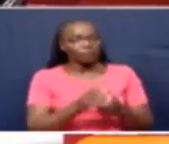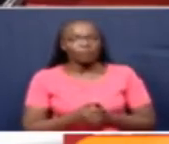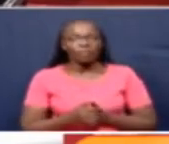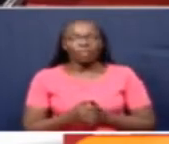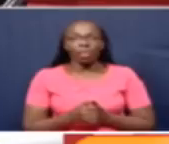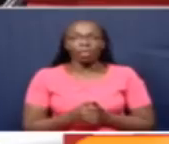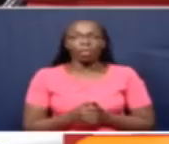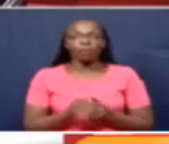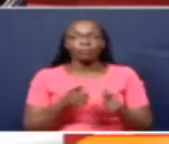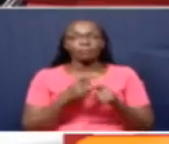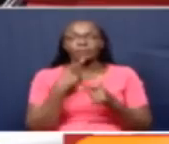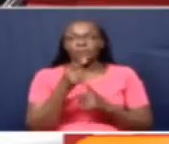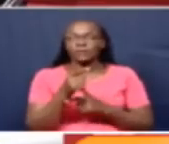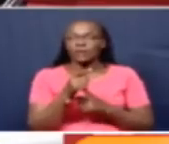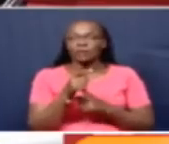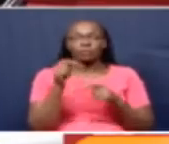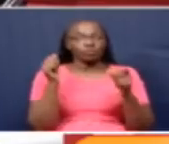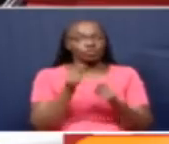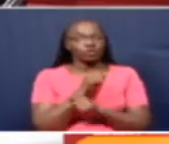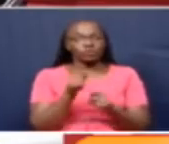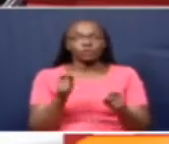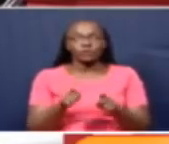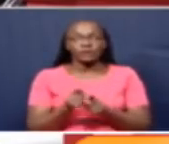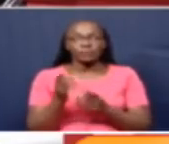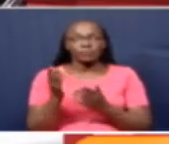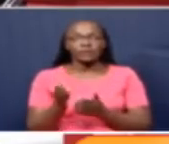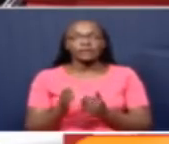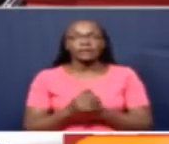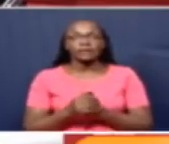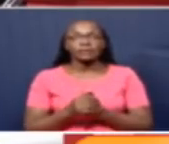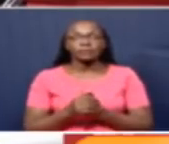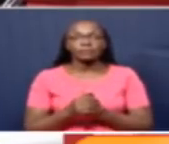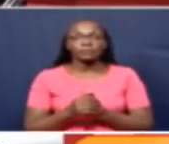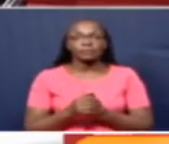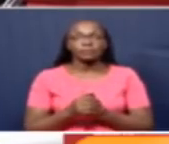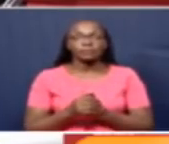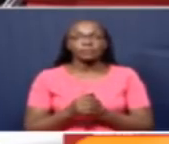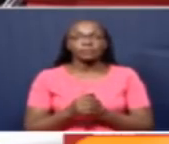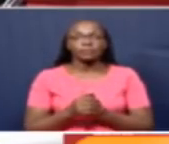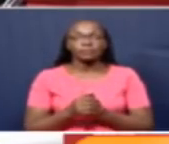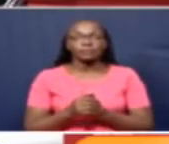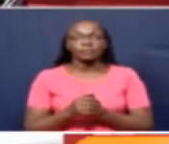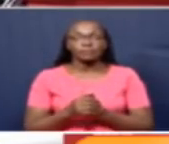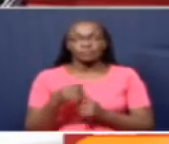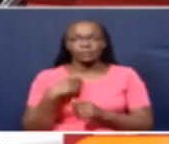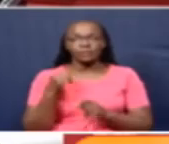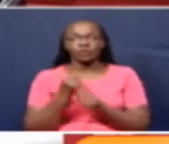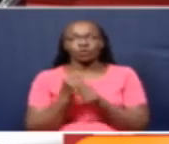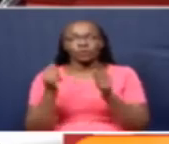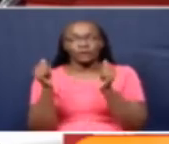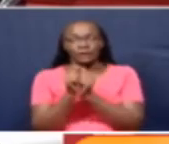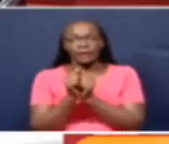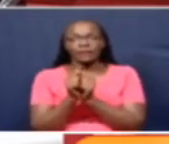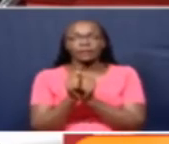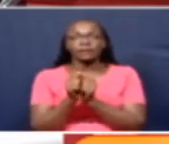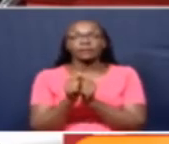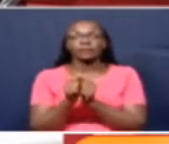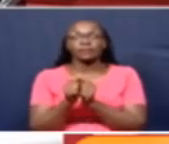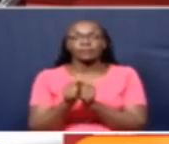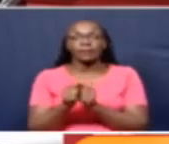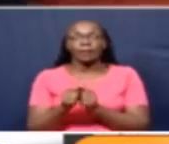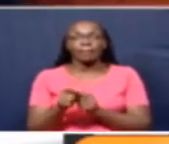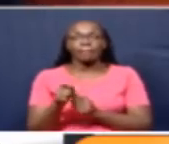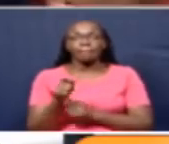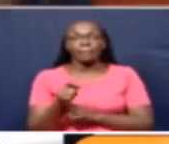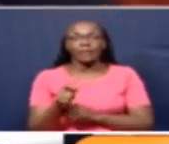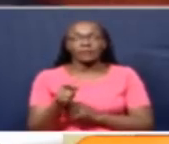was no guy who was going to beat you singing like that. And sure enough? I won it. I got £10, I think. Then I went and bought some souffrirs for